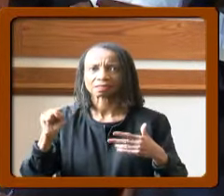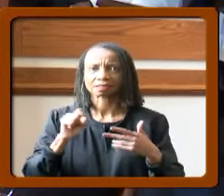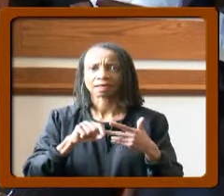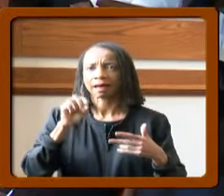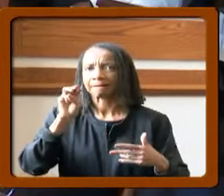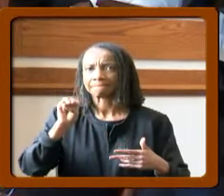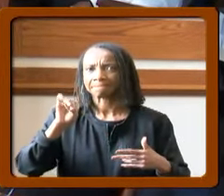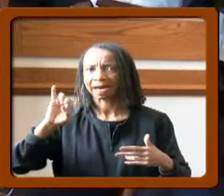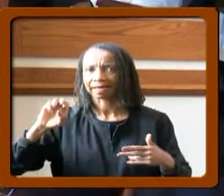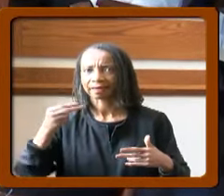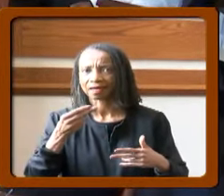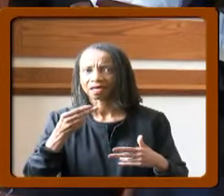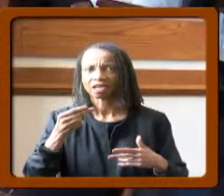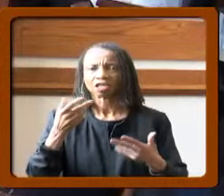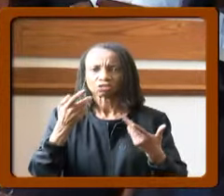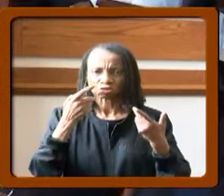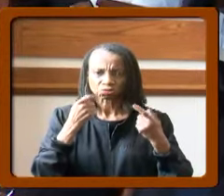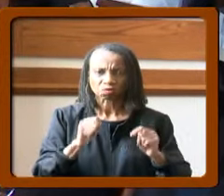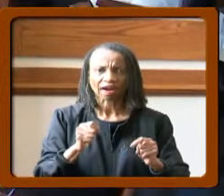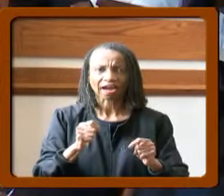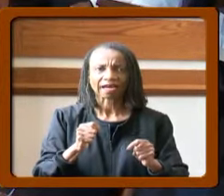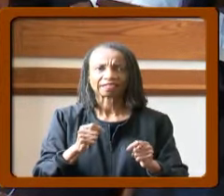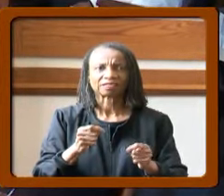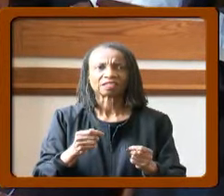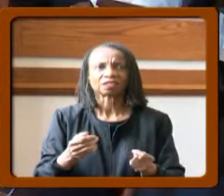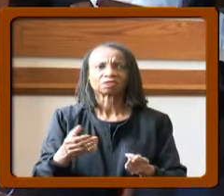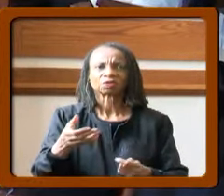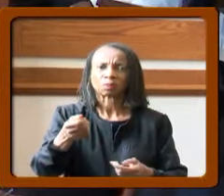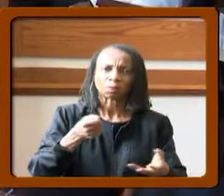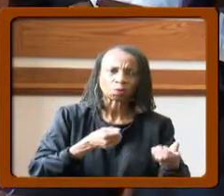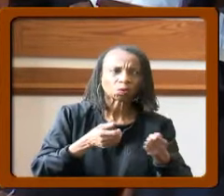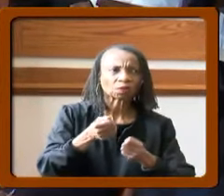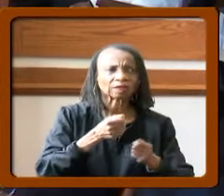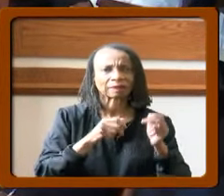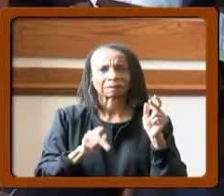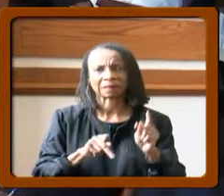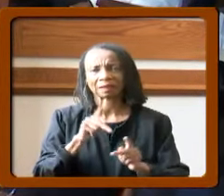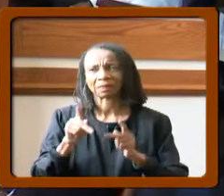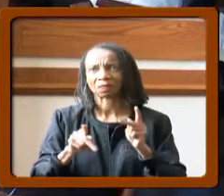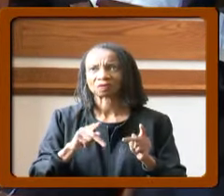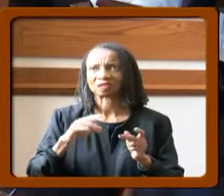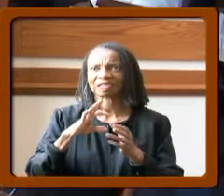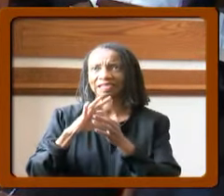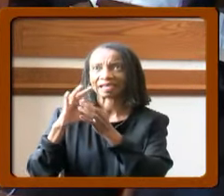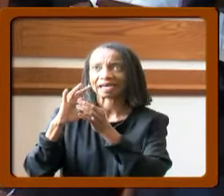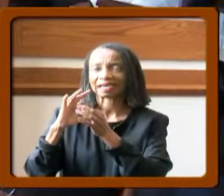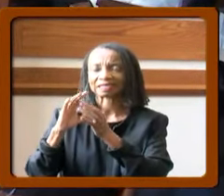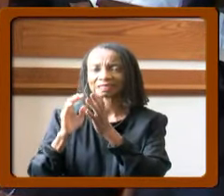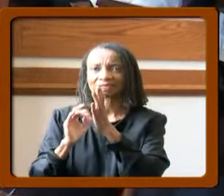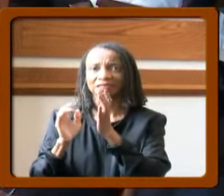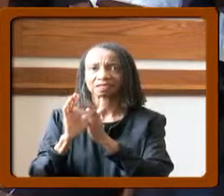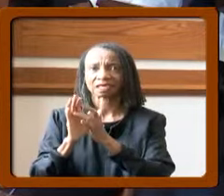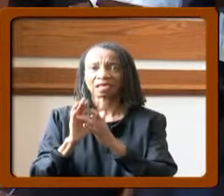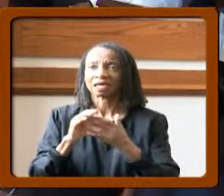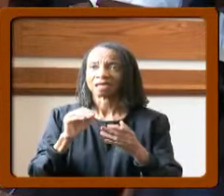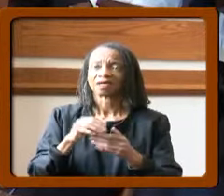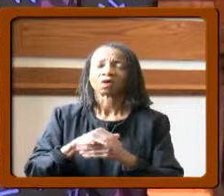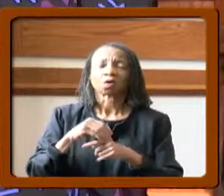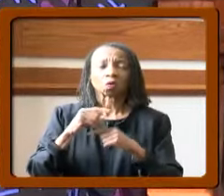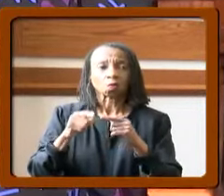back God's beloved. And when we would not listen to them, God decided to come God's